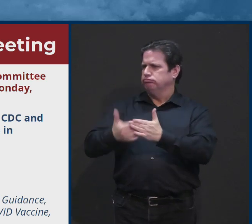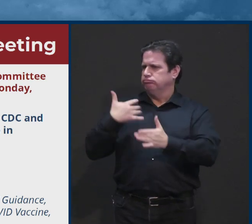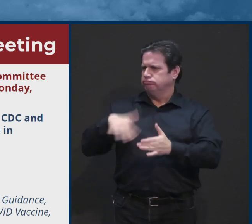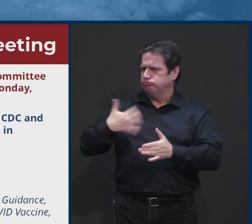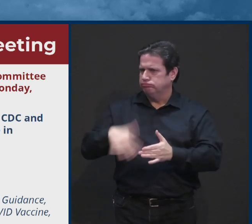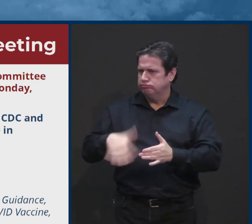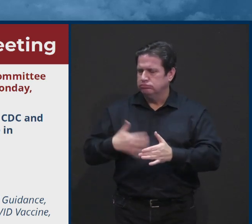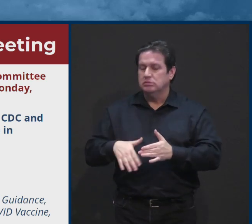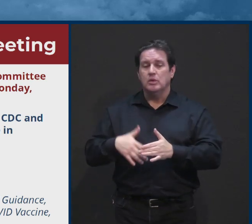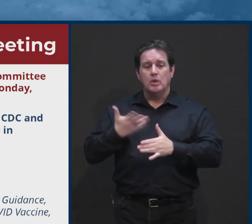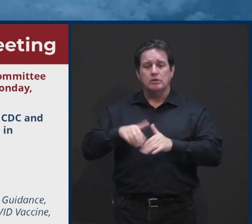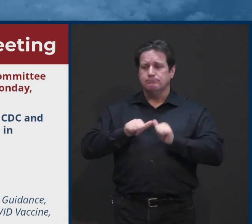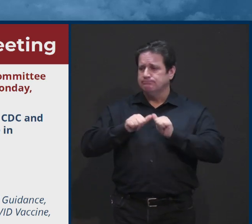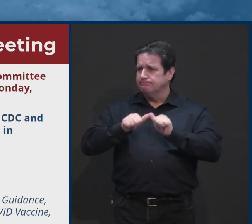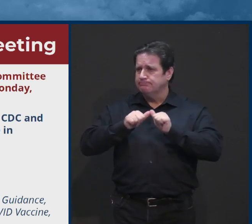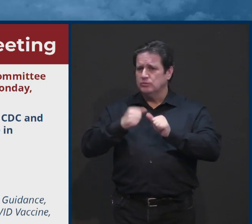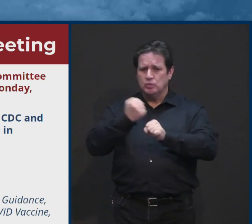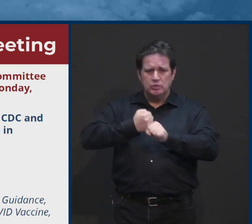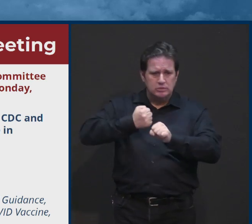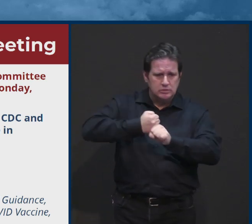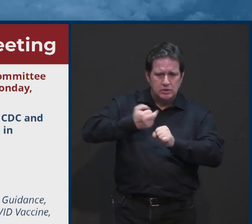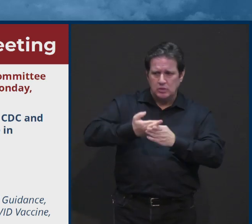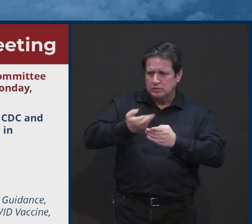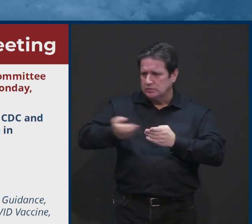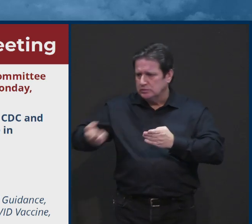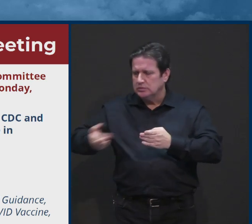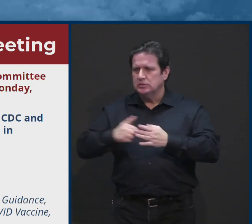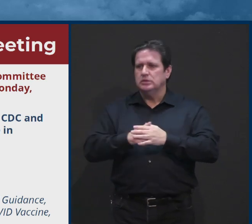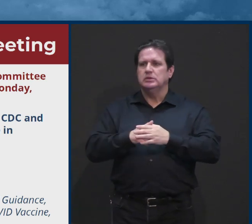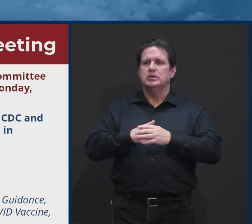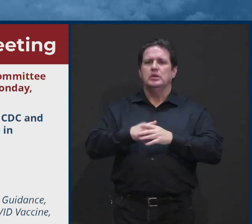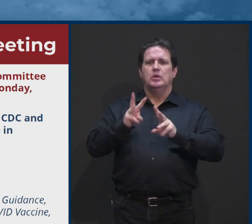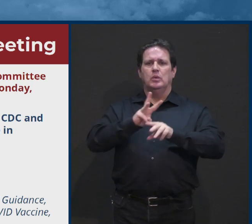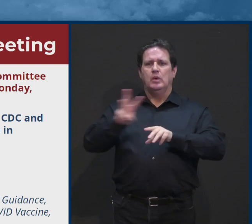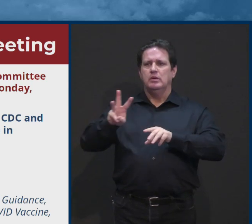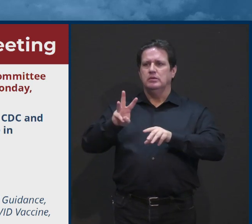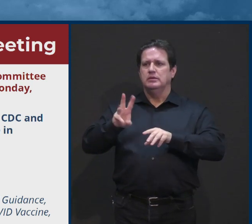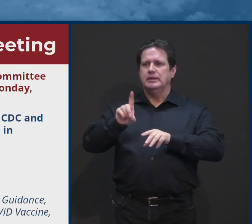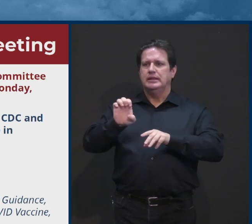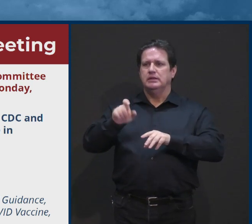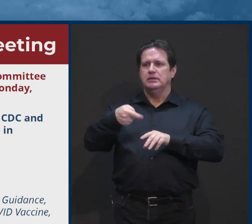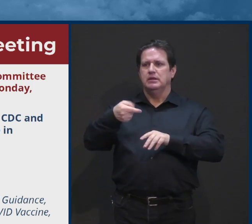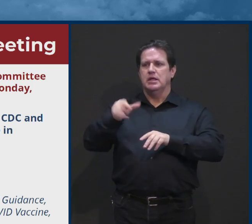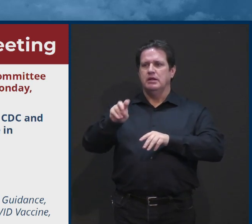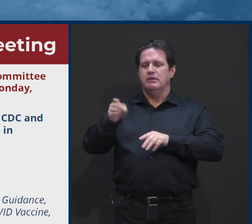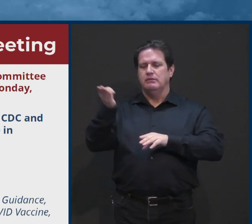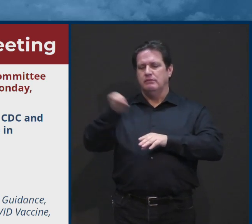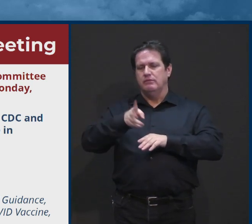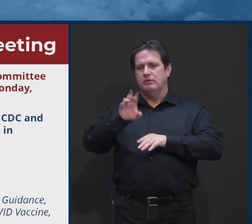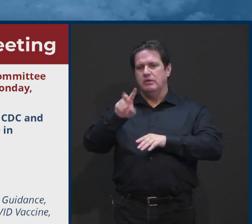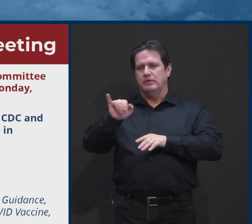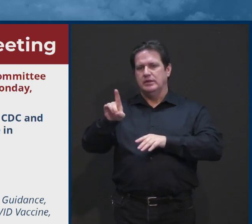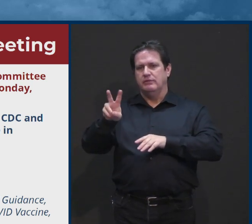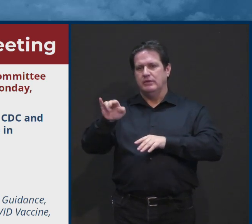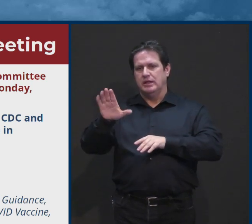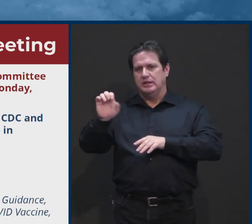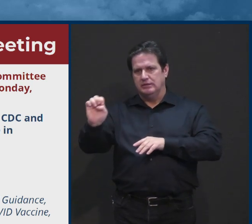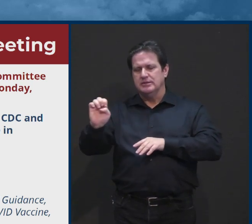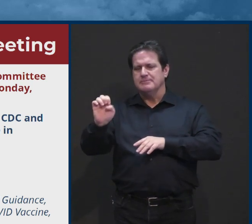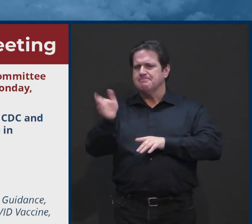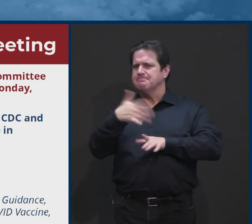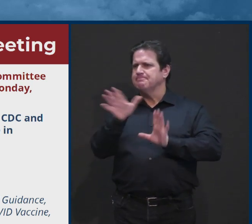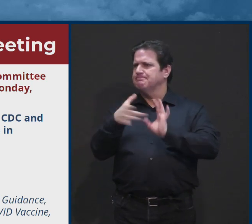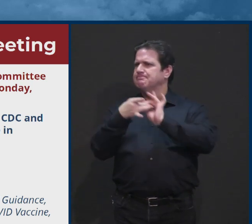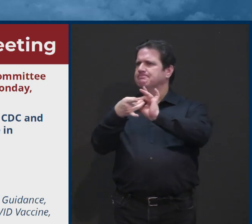new resources on our coronavirus webpage. So de.gov/COVID vaccine is the direct